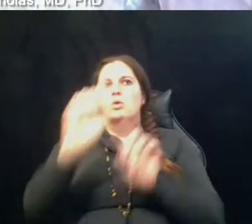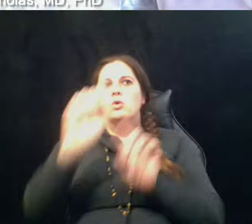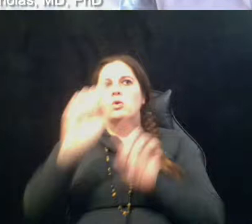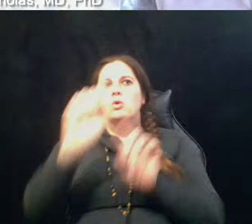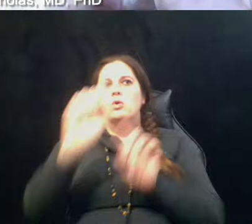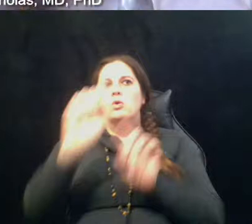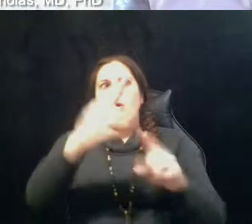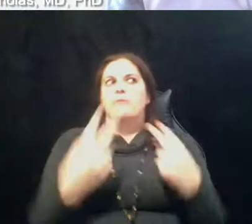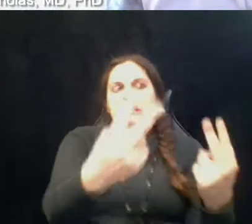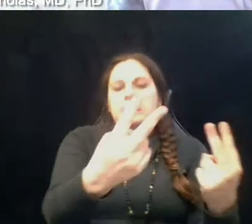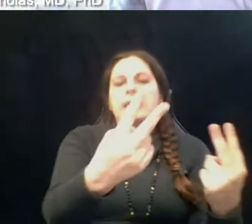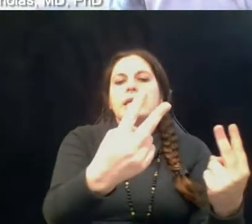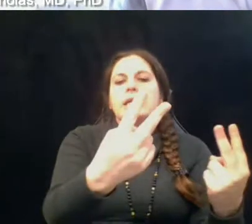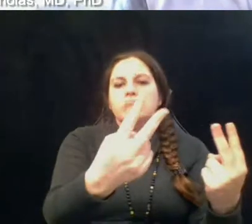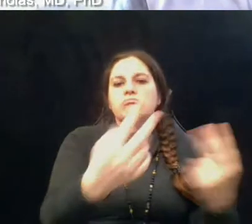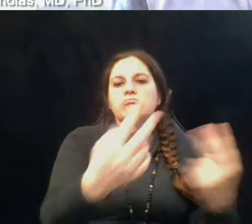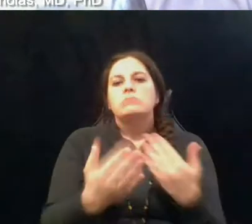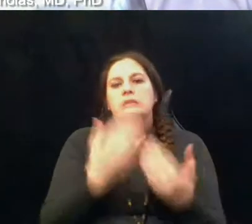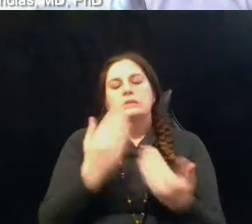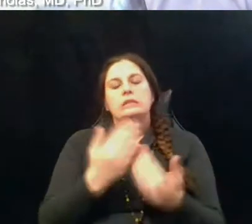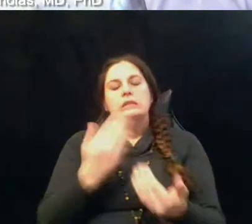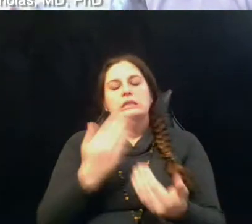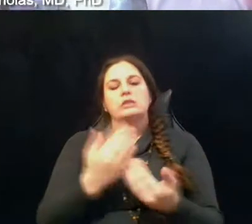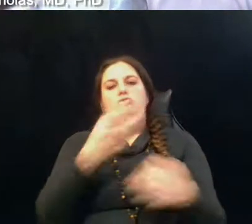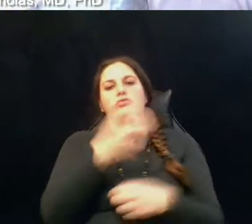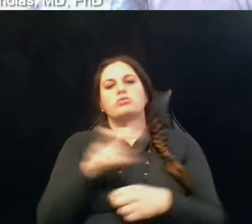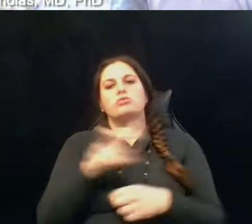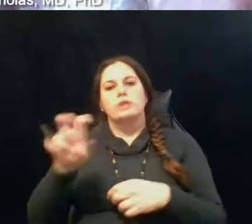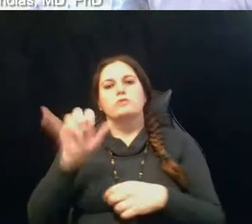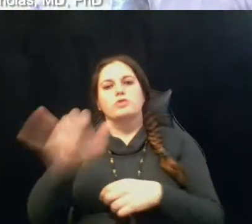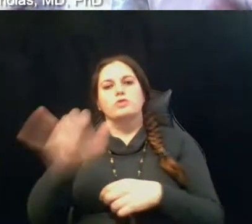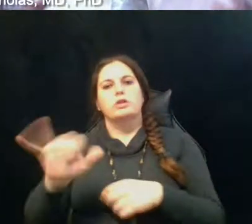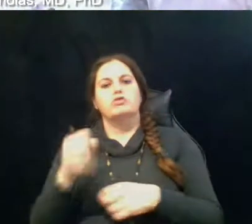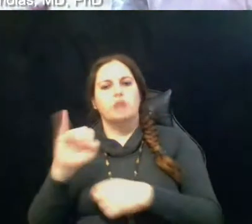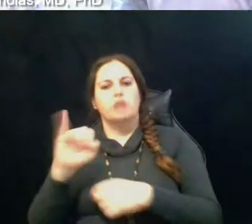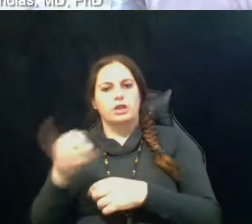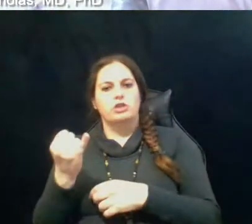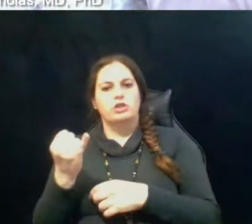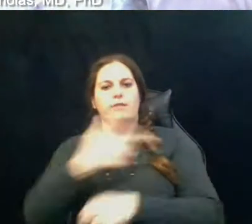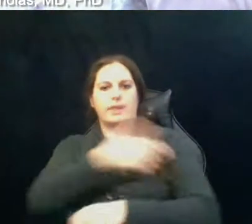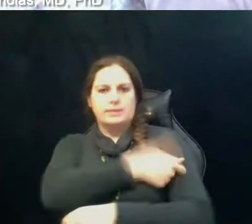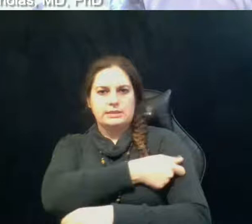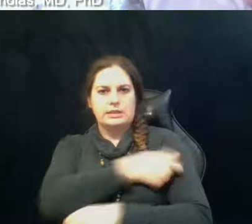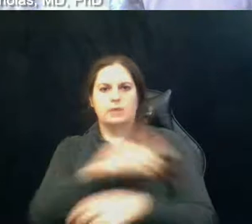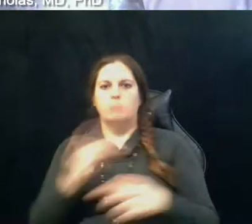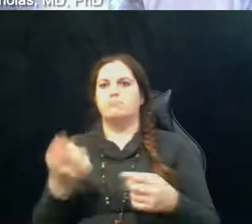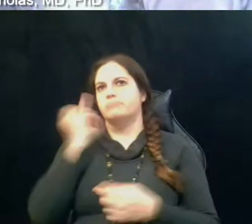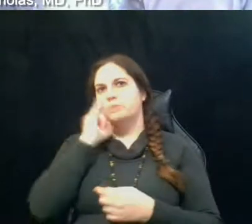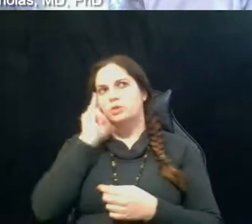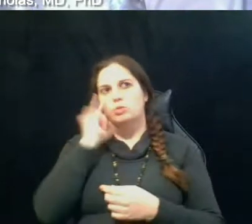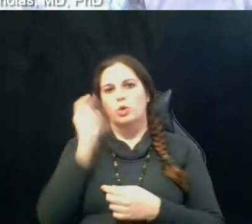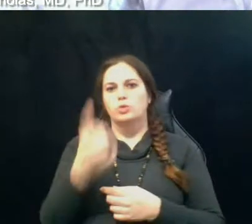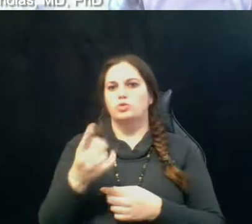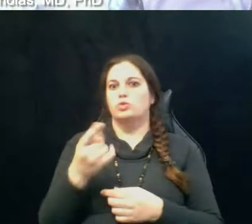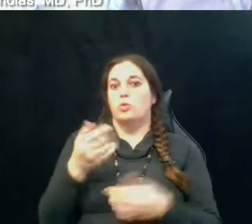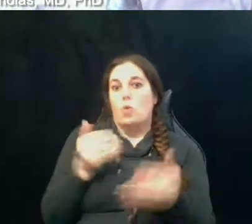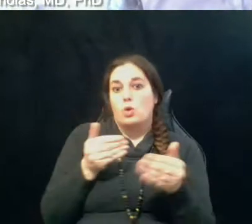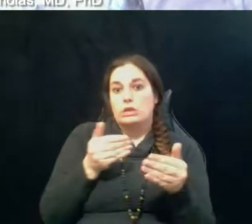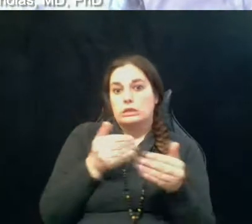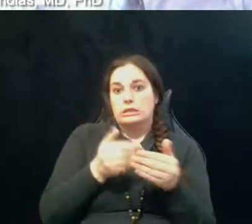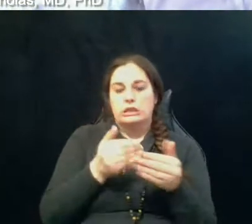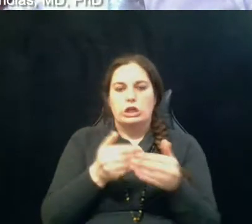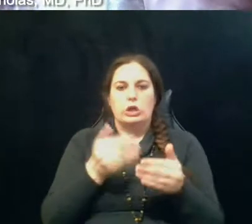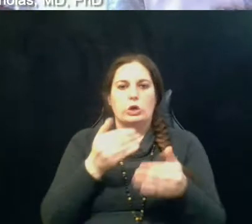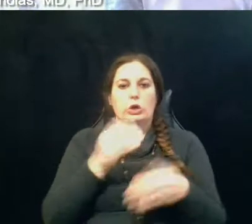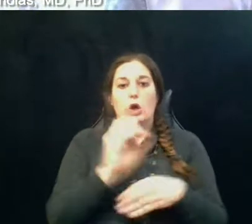transport that J&J than some of the other types. Whereas if you're near a big tertiary care medical center like the Ochsner main